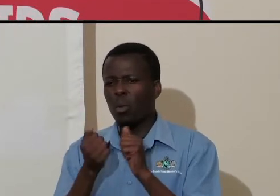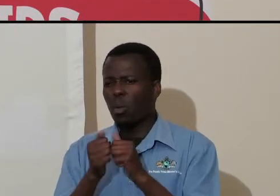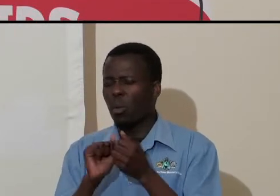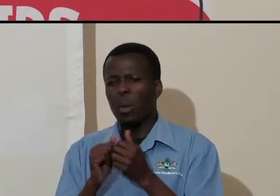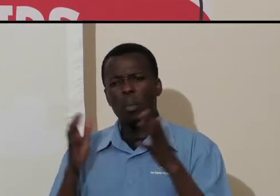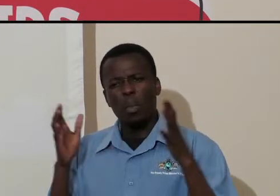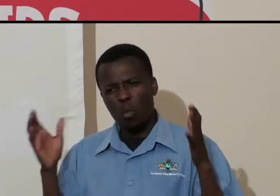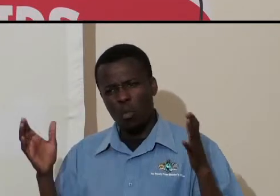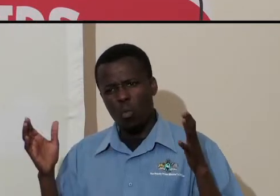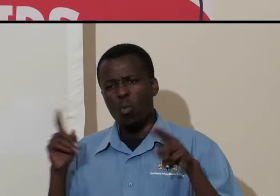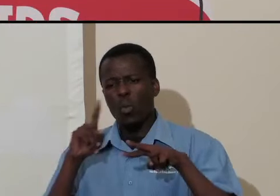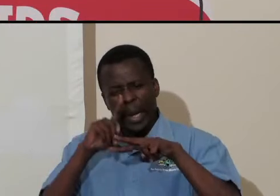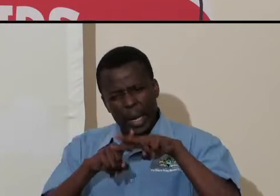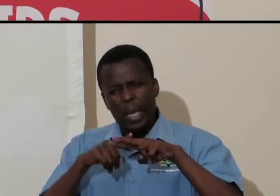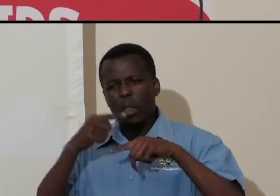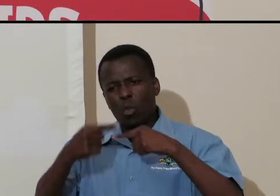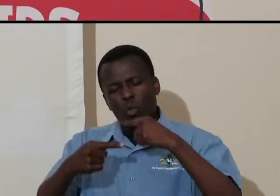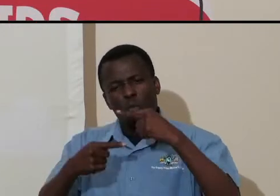HIV pandemic.